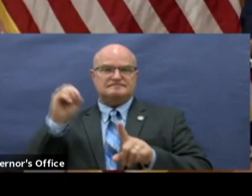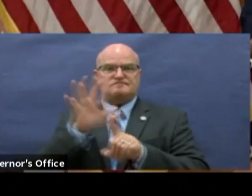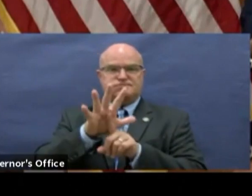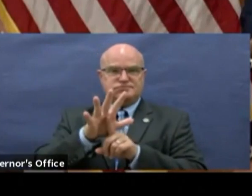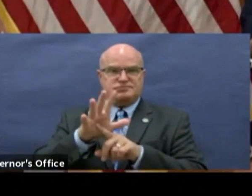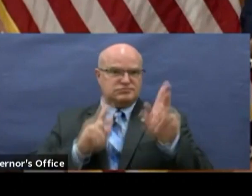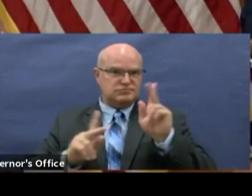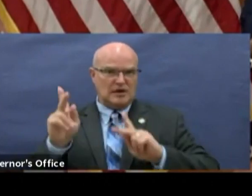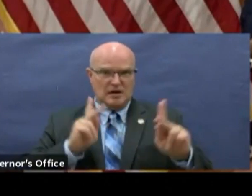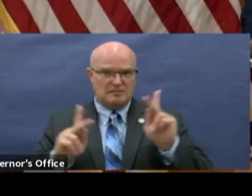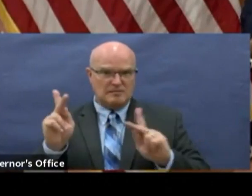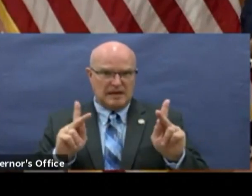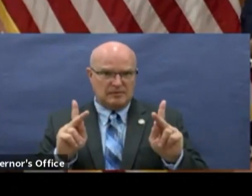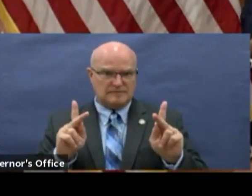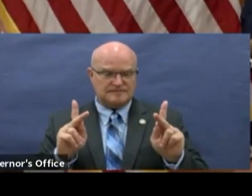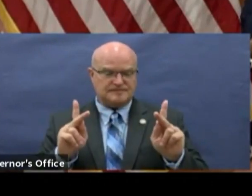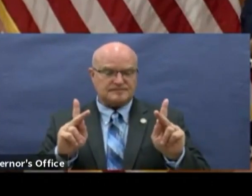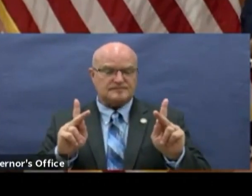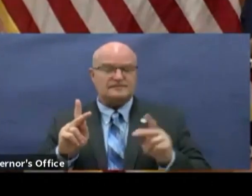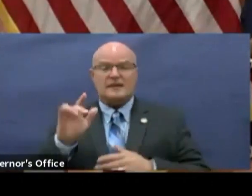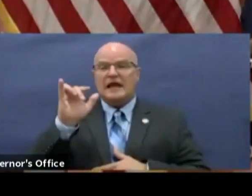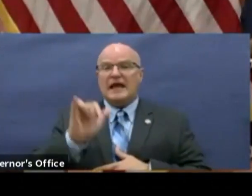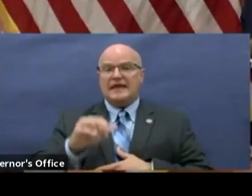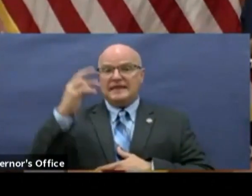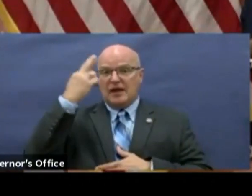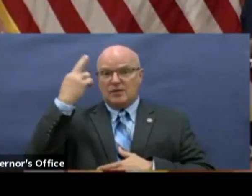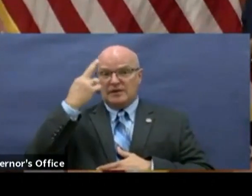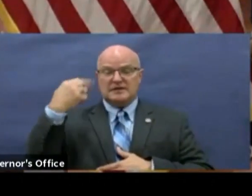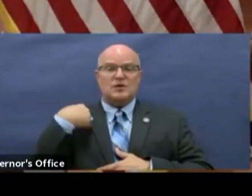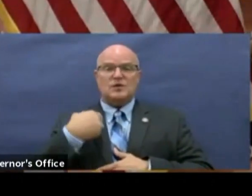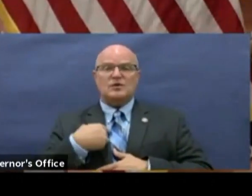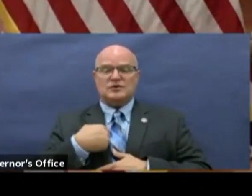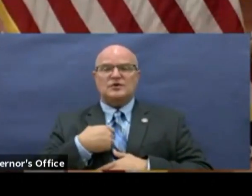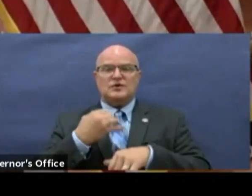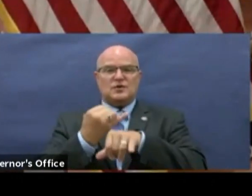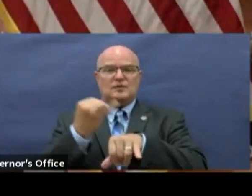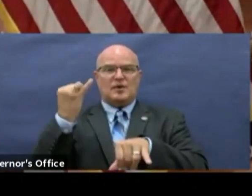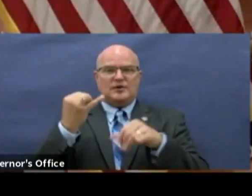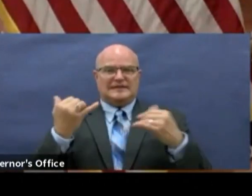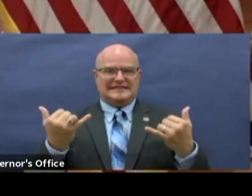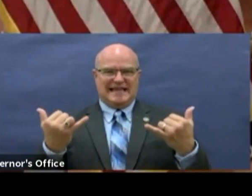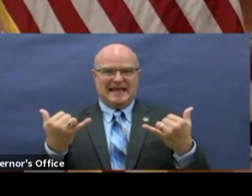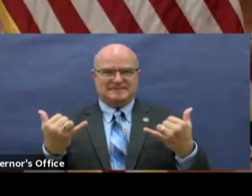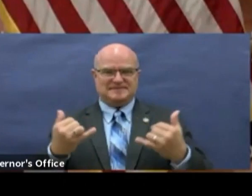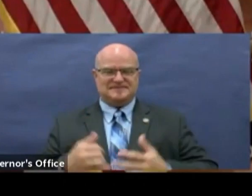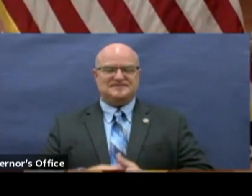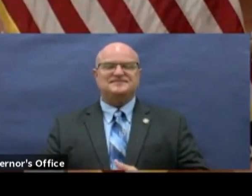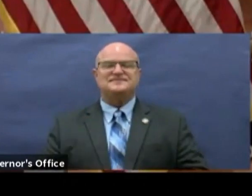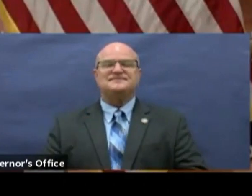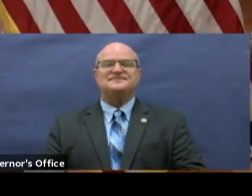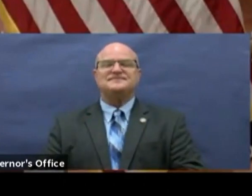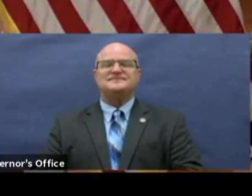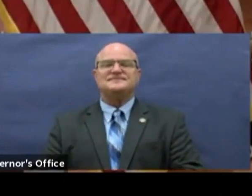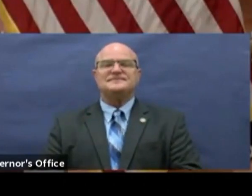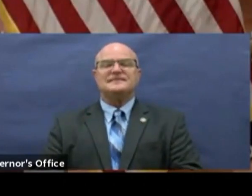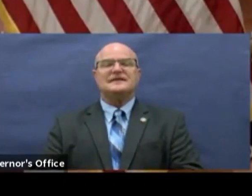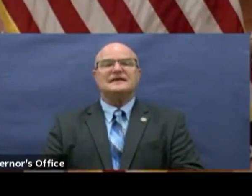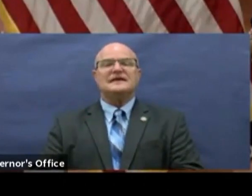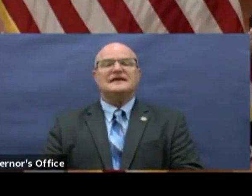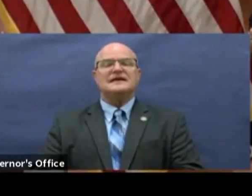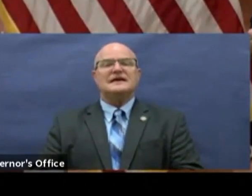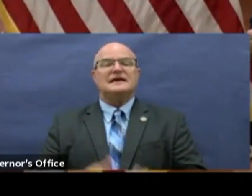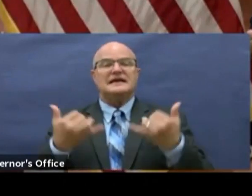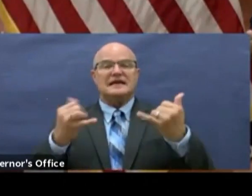expose anyone, and for that reason, we're doing this remotely today. And let me go